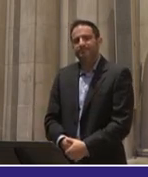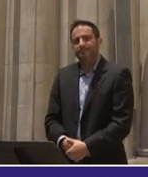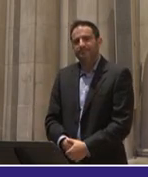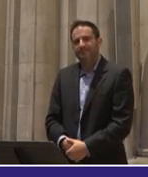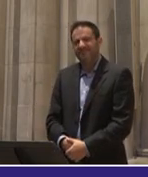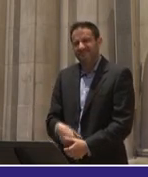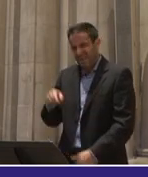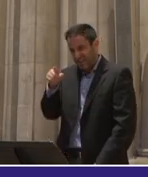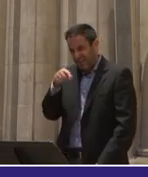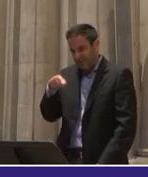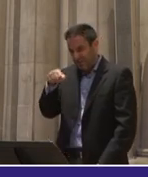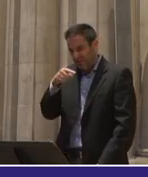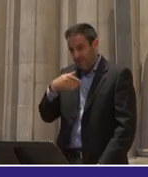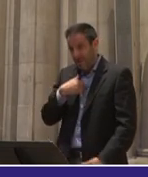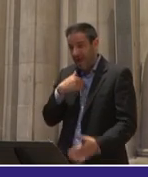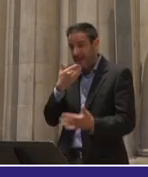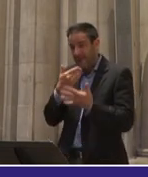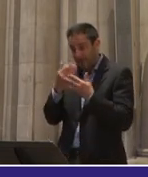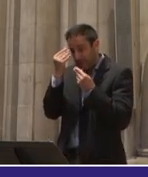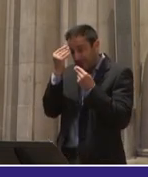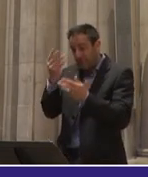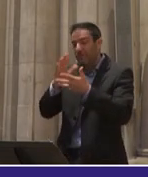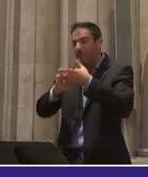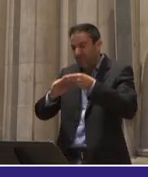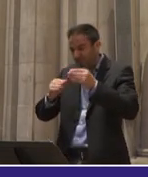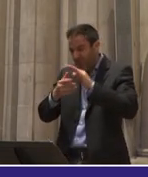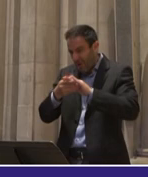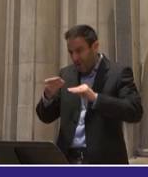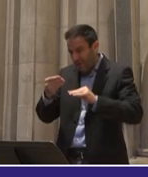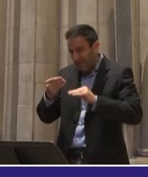Do you have that kind of good news story to tell, I wonder?